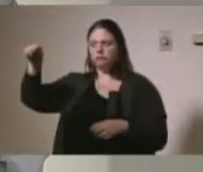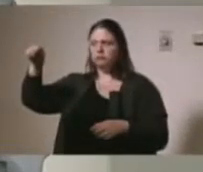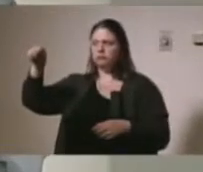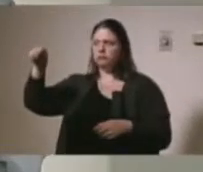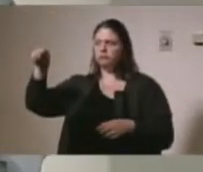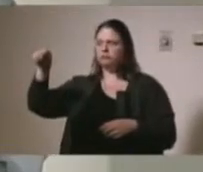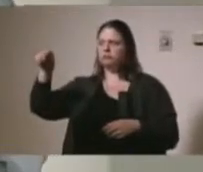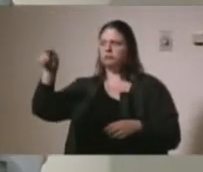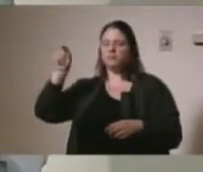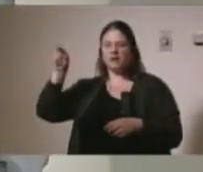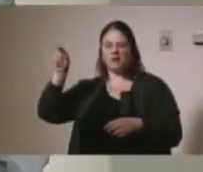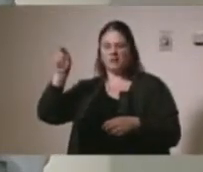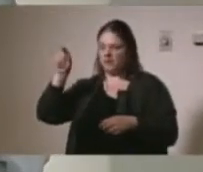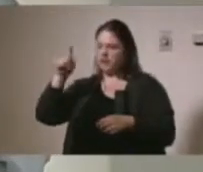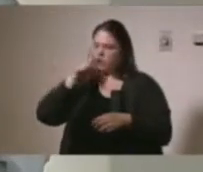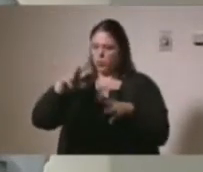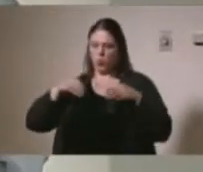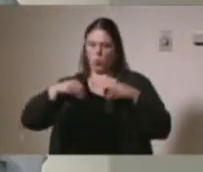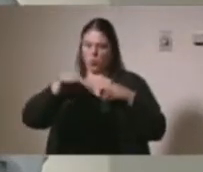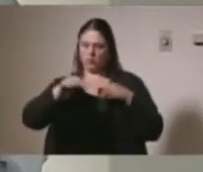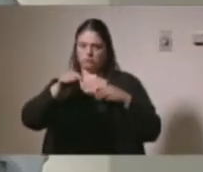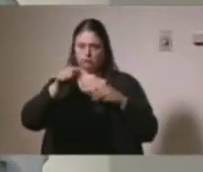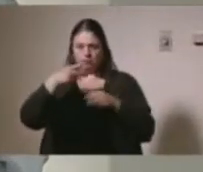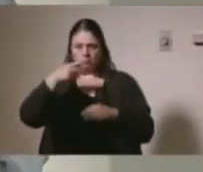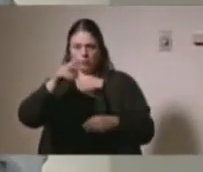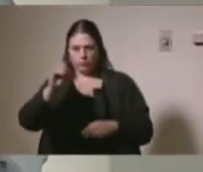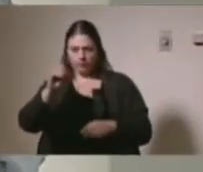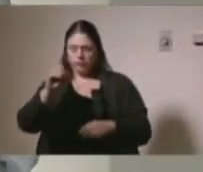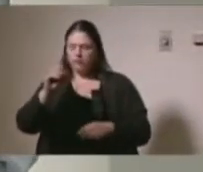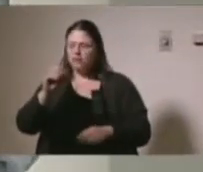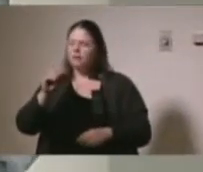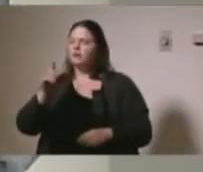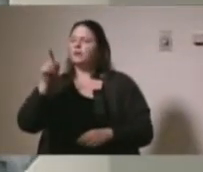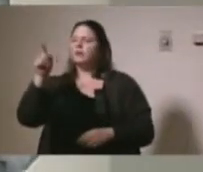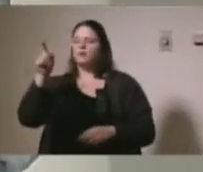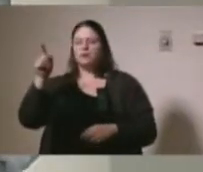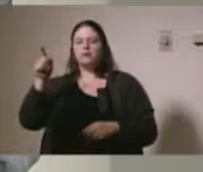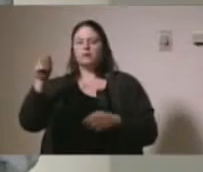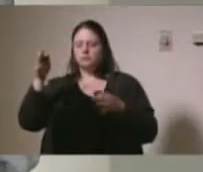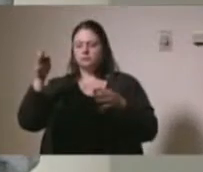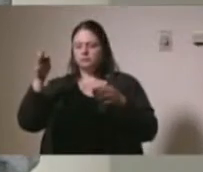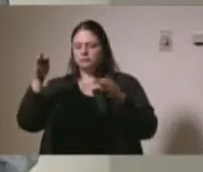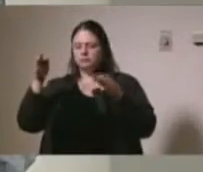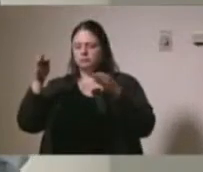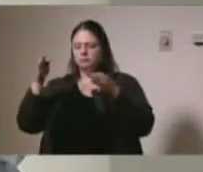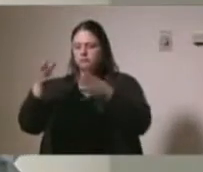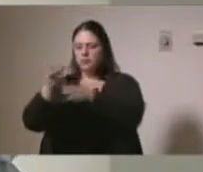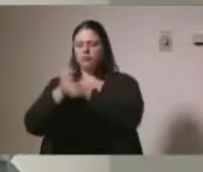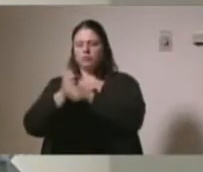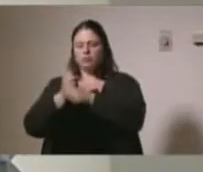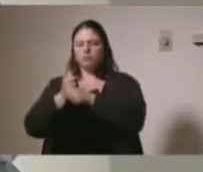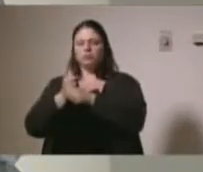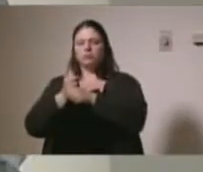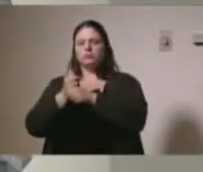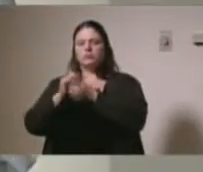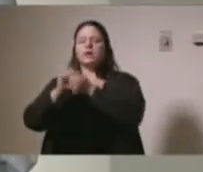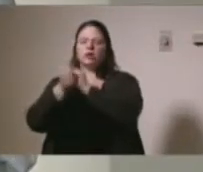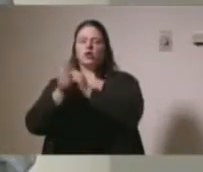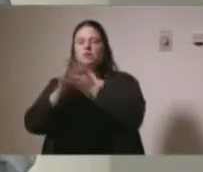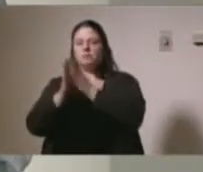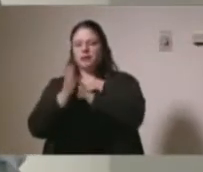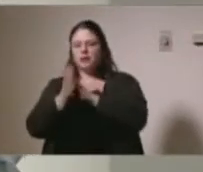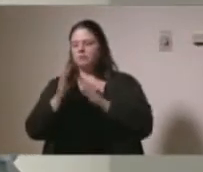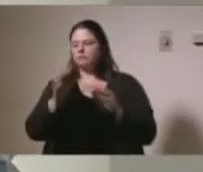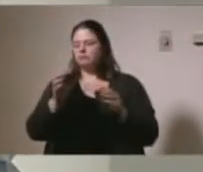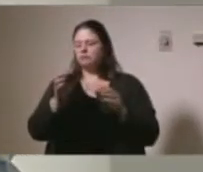sole shareholder, and it became an equity-based corporation, and it stayed within the